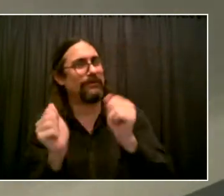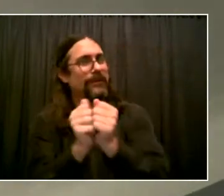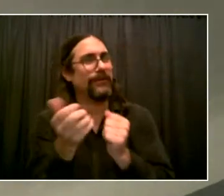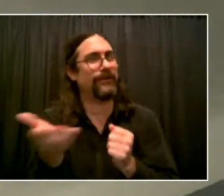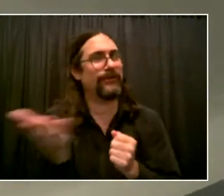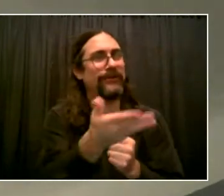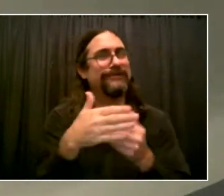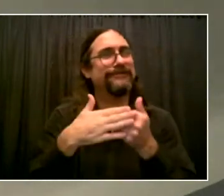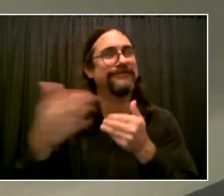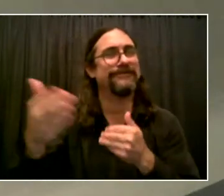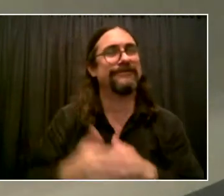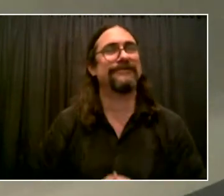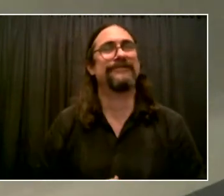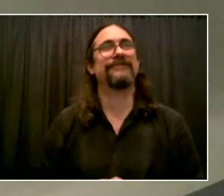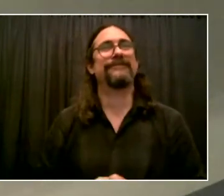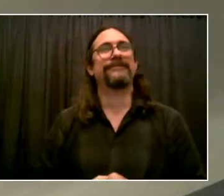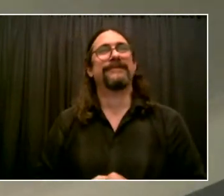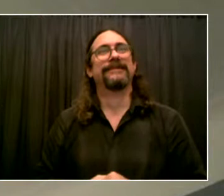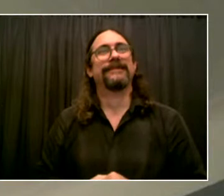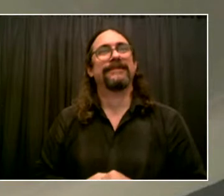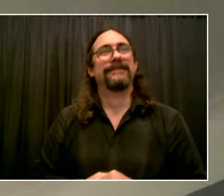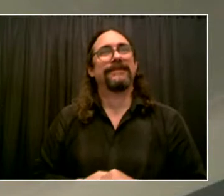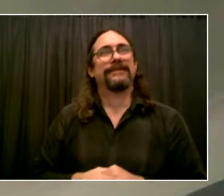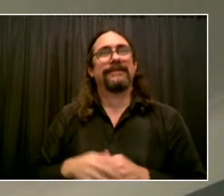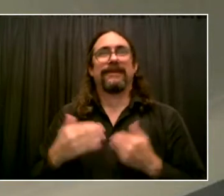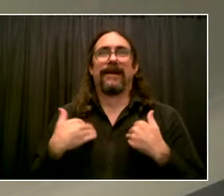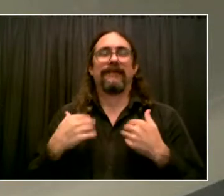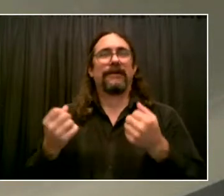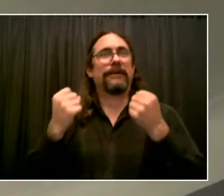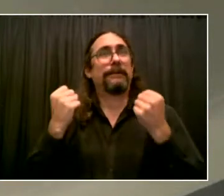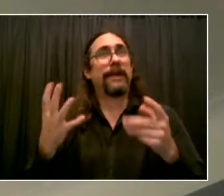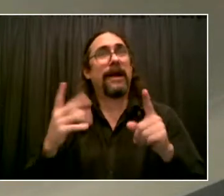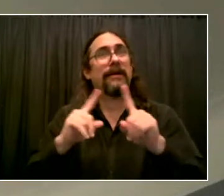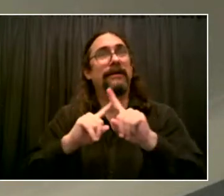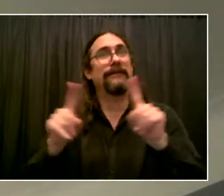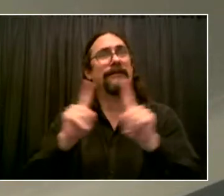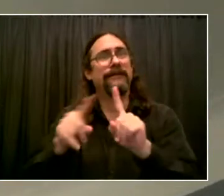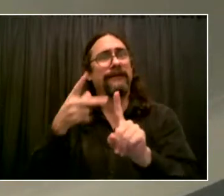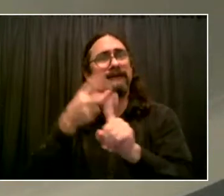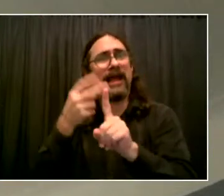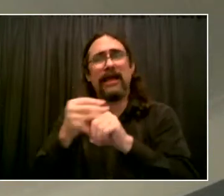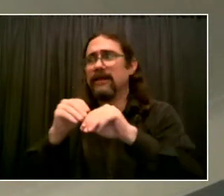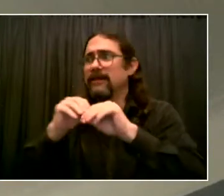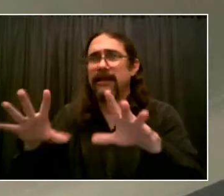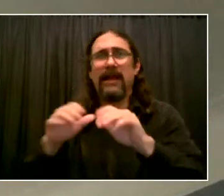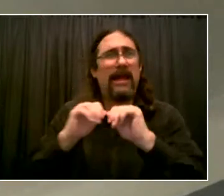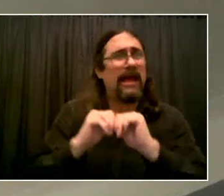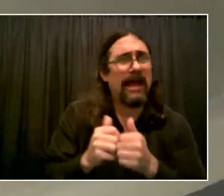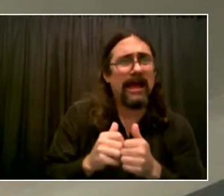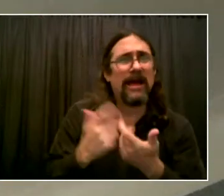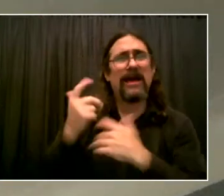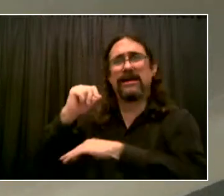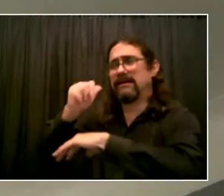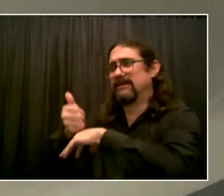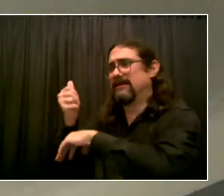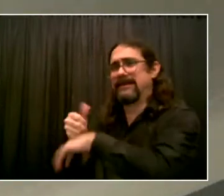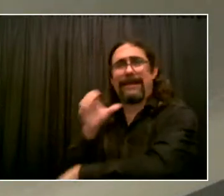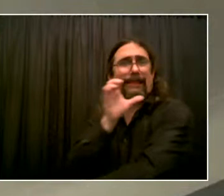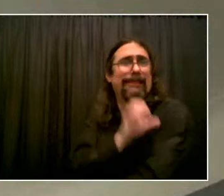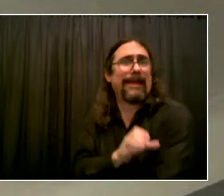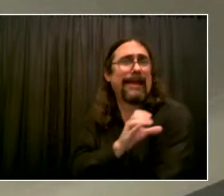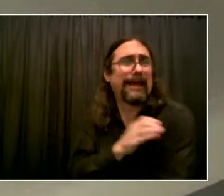sites going out to movie theaters, extraordinarily clever. you are to be commended for this and for so many